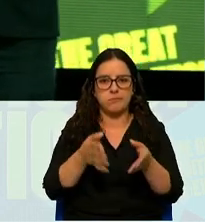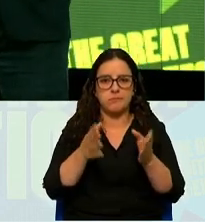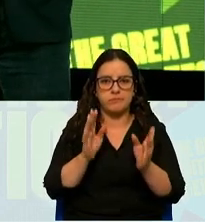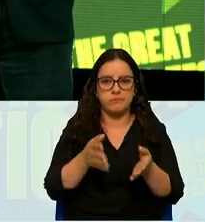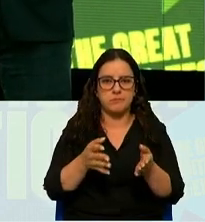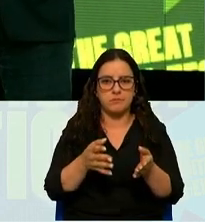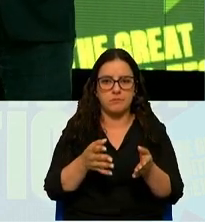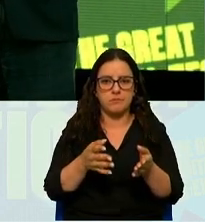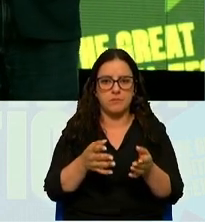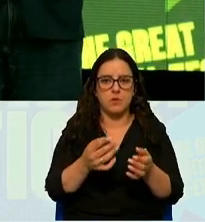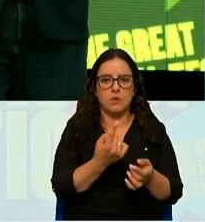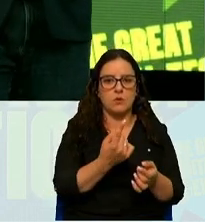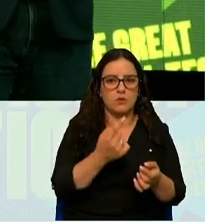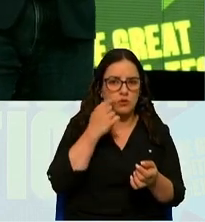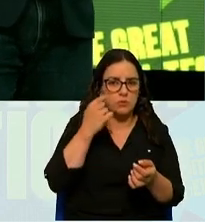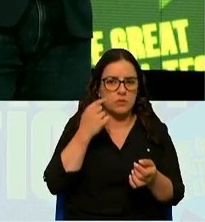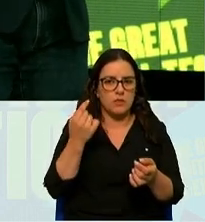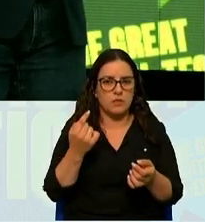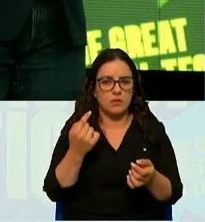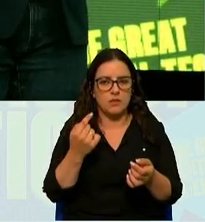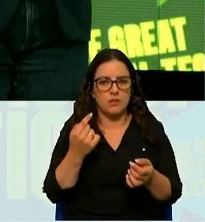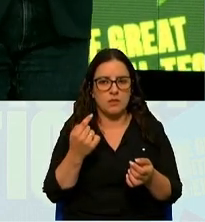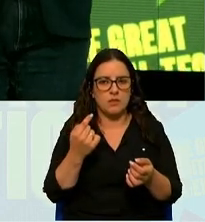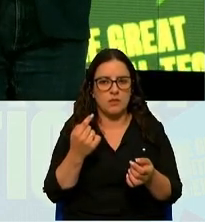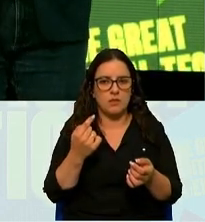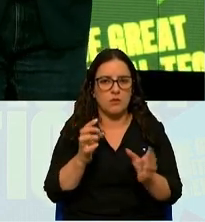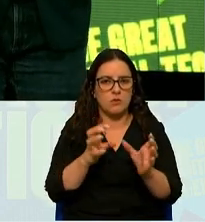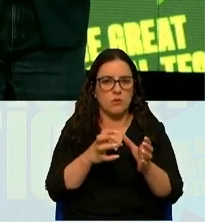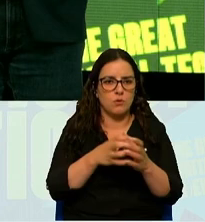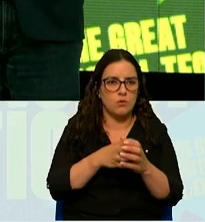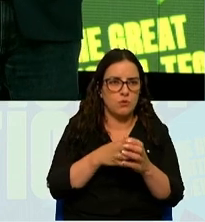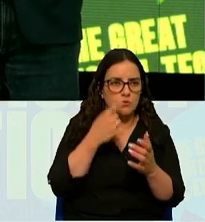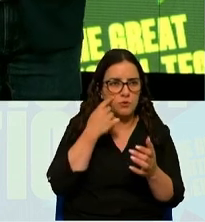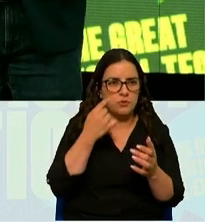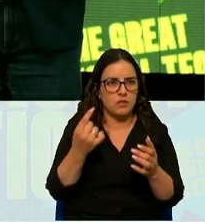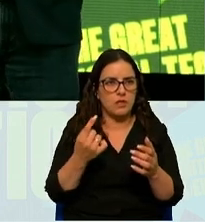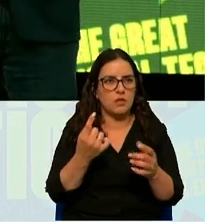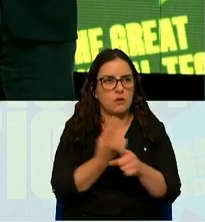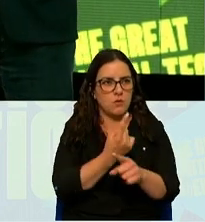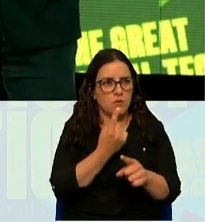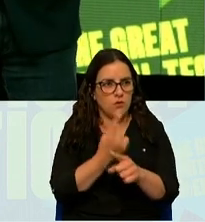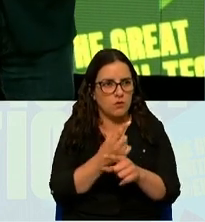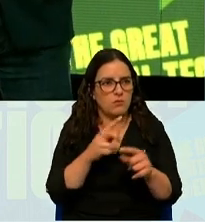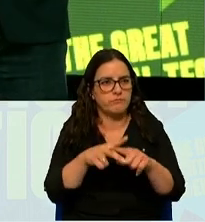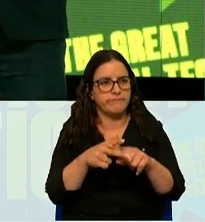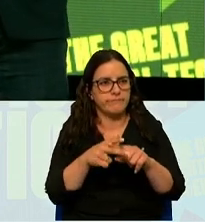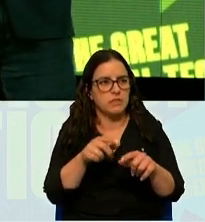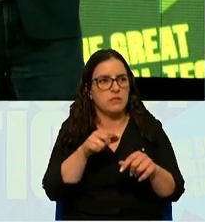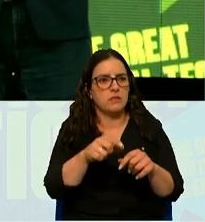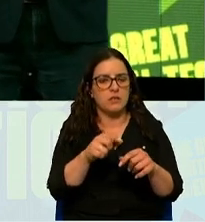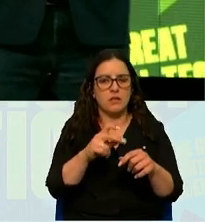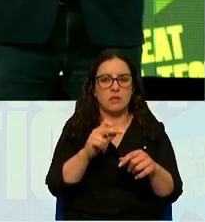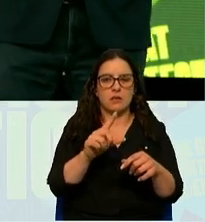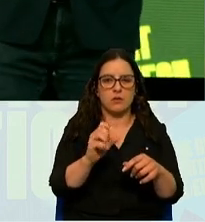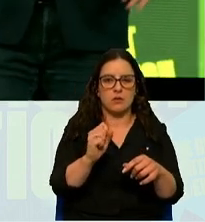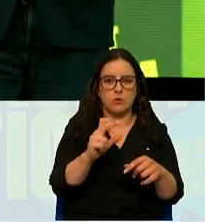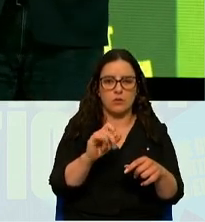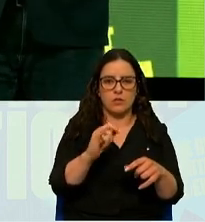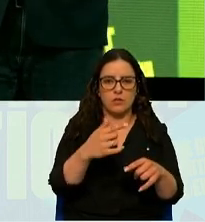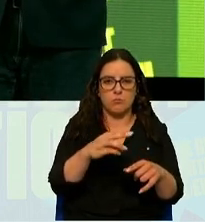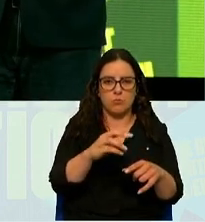to have one specialized set of expertise, tools, algorithms, data sets for a task